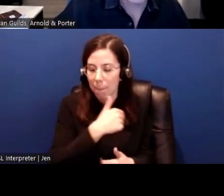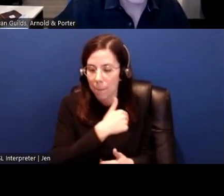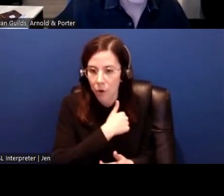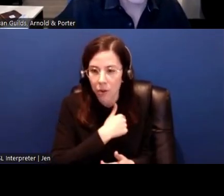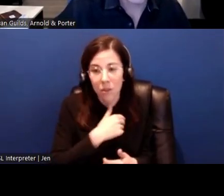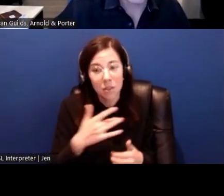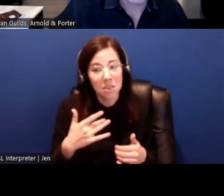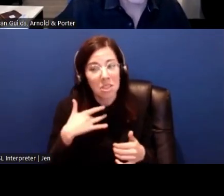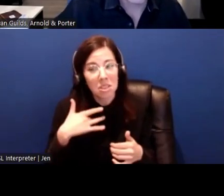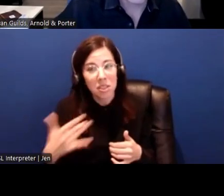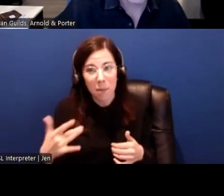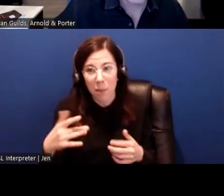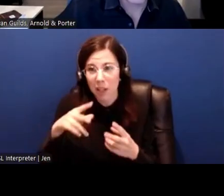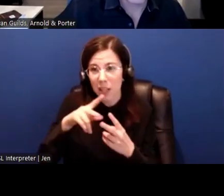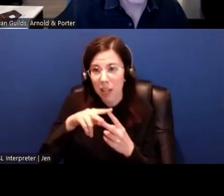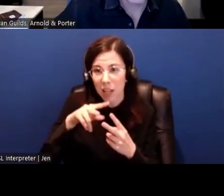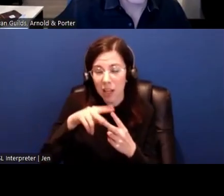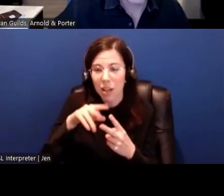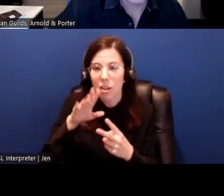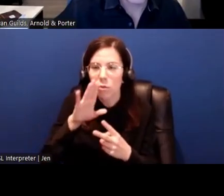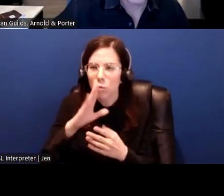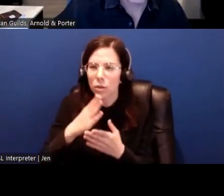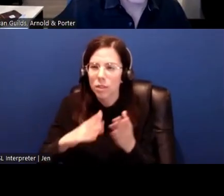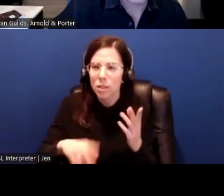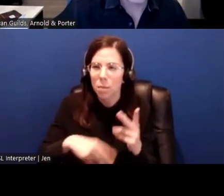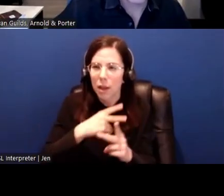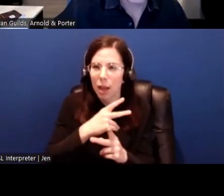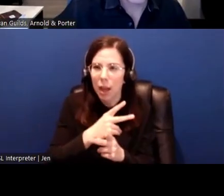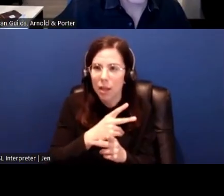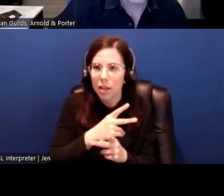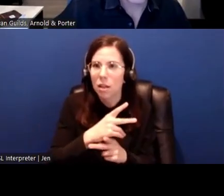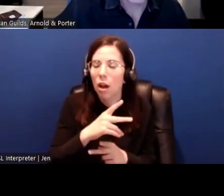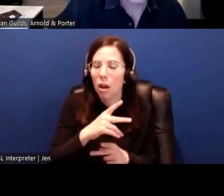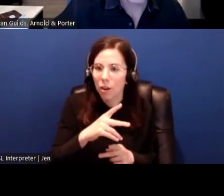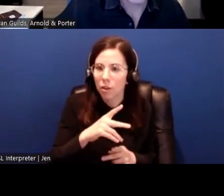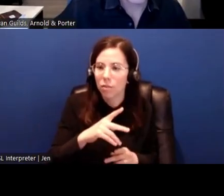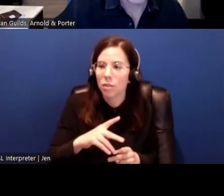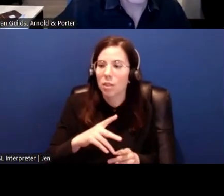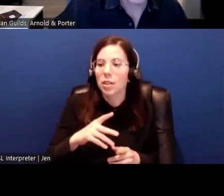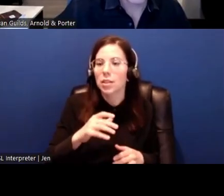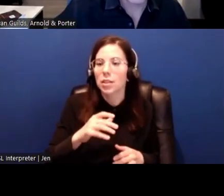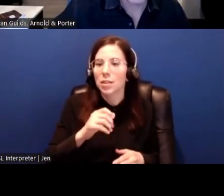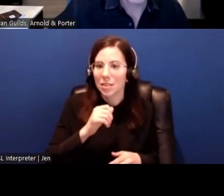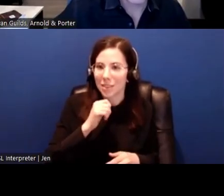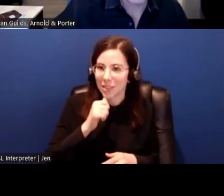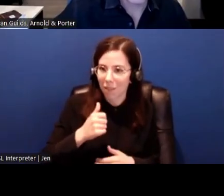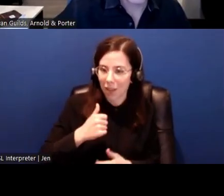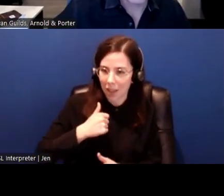to have some component to deal with civilian law enforcement. So